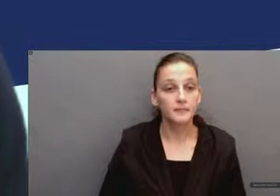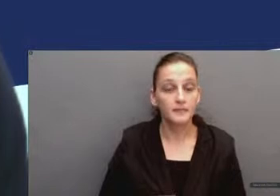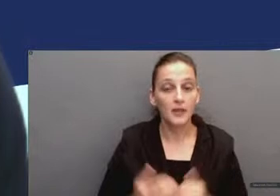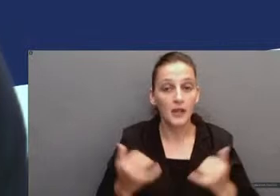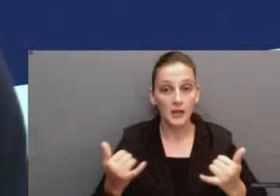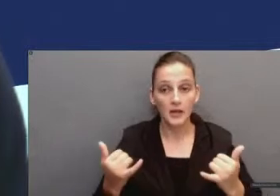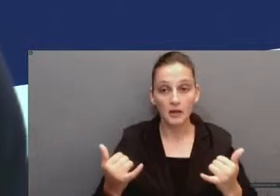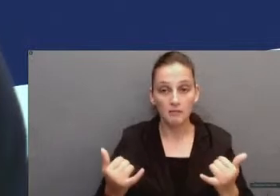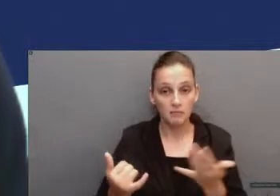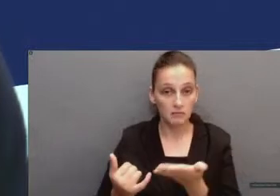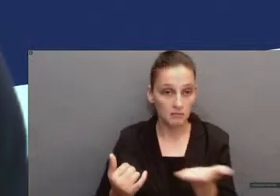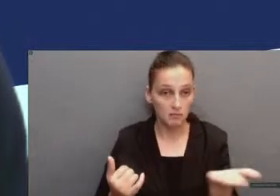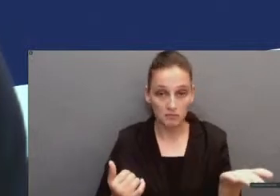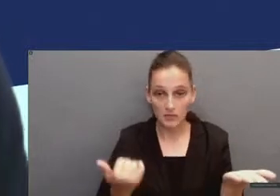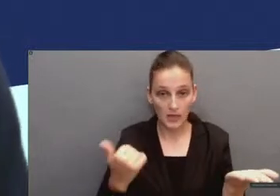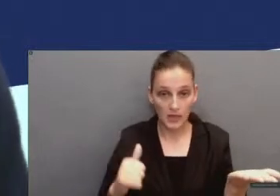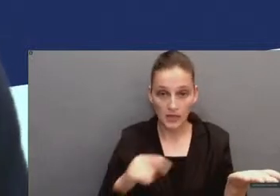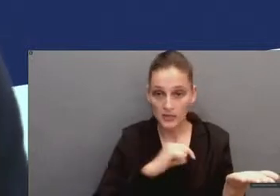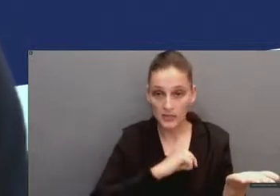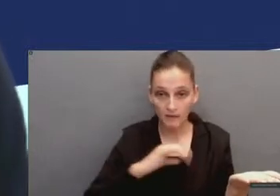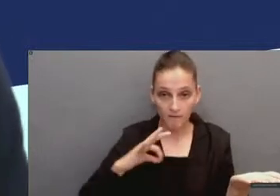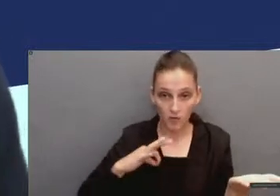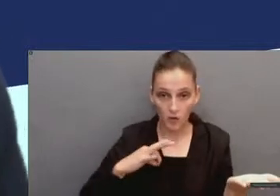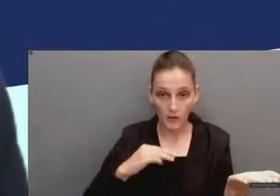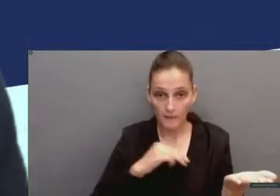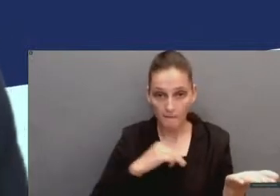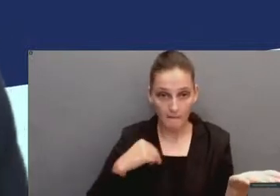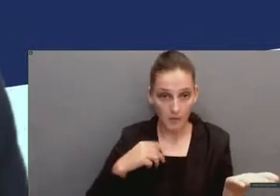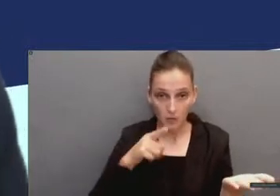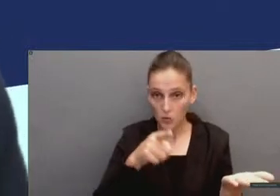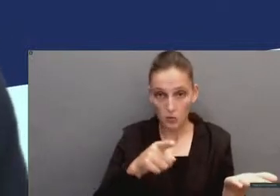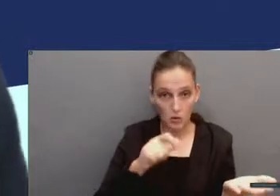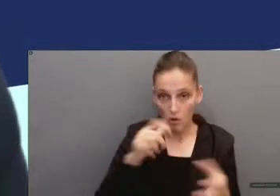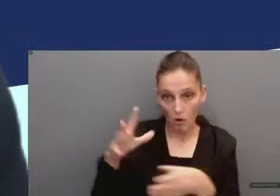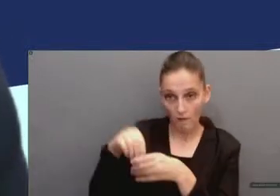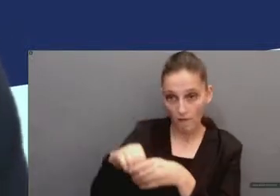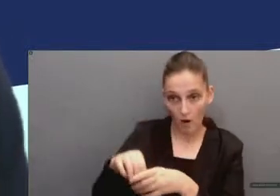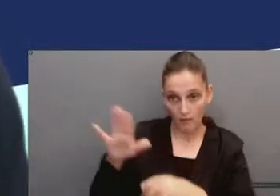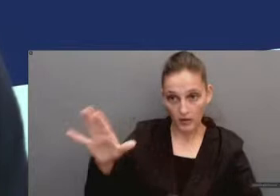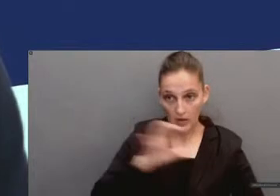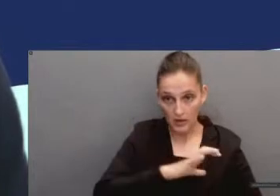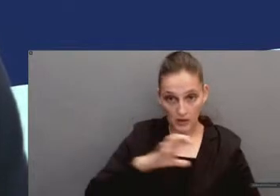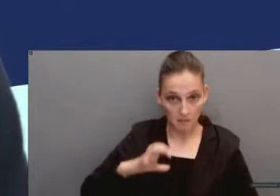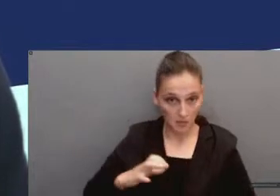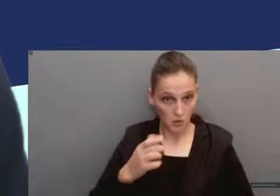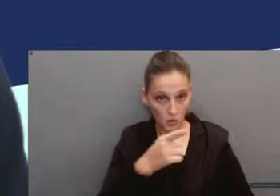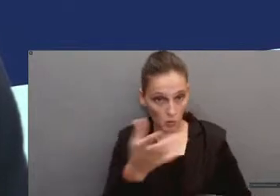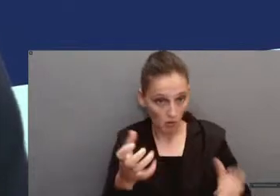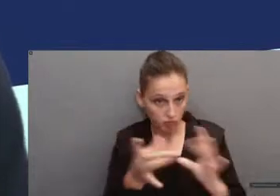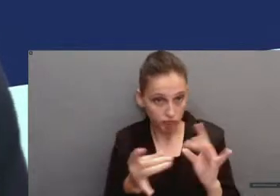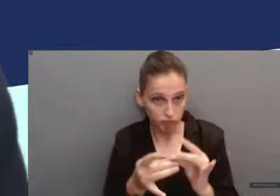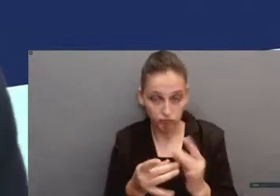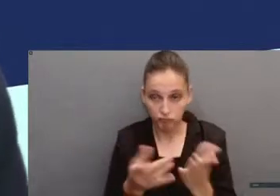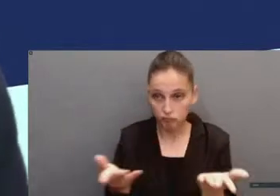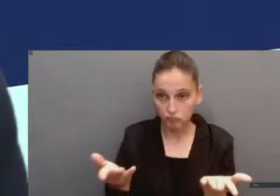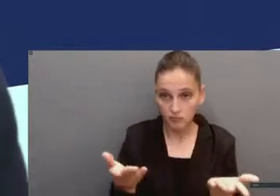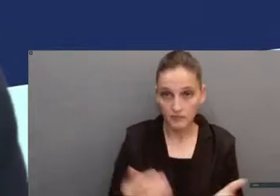invite to see if any members of the task force who did not serve on the subcommittee would like to offer comment or reflection.